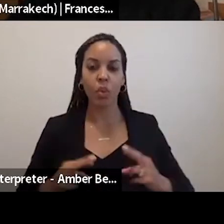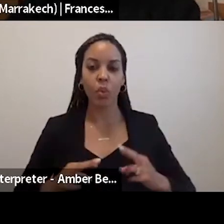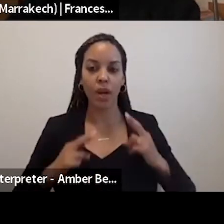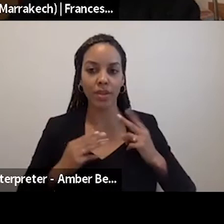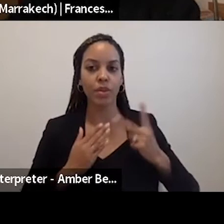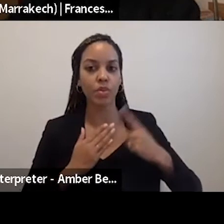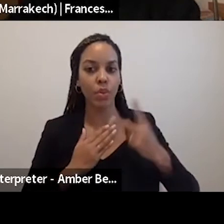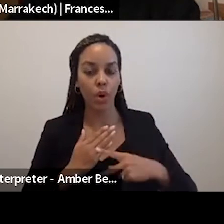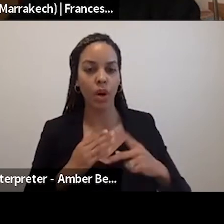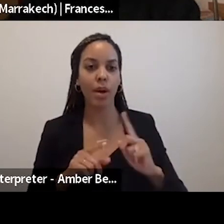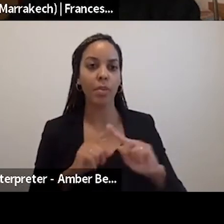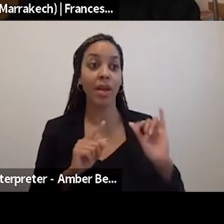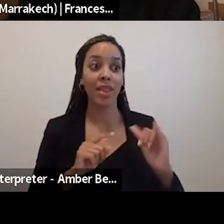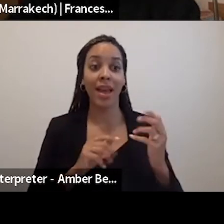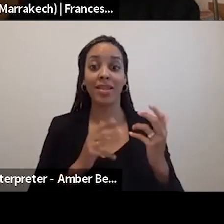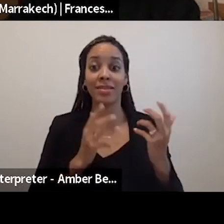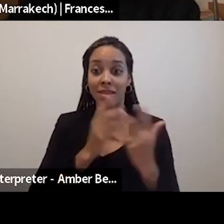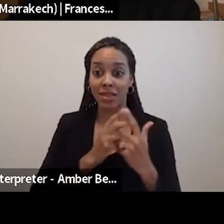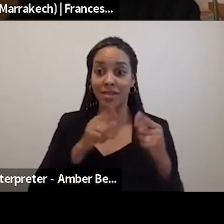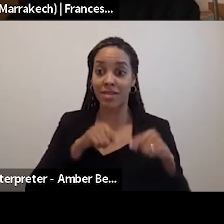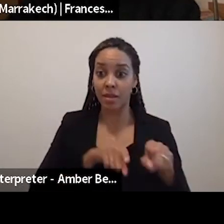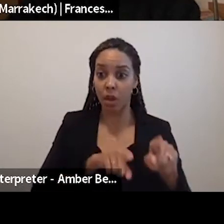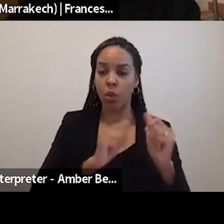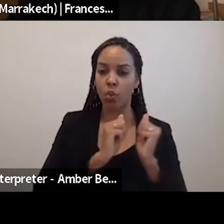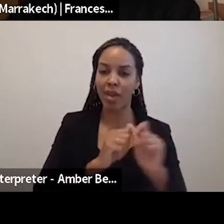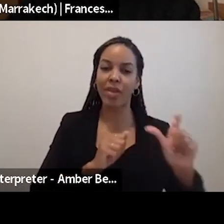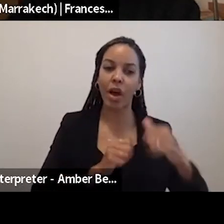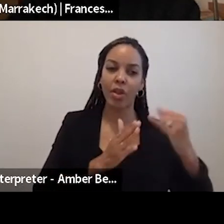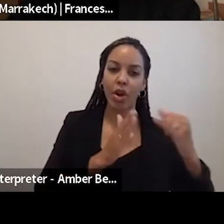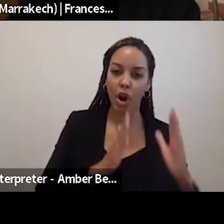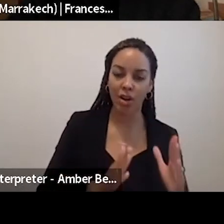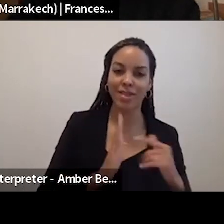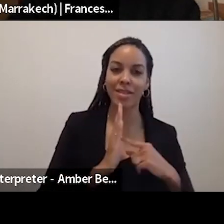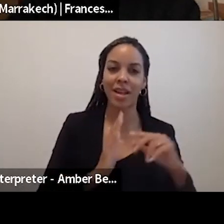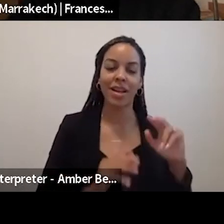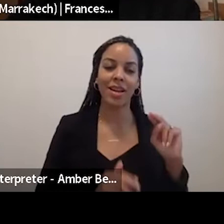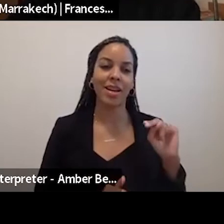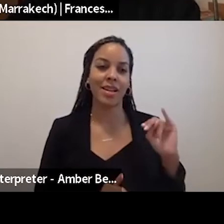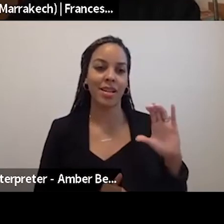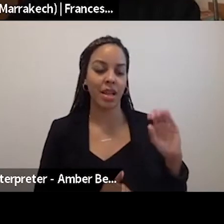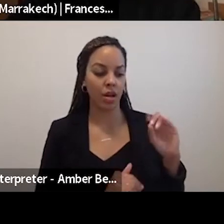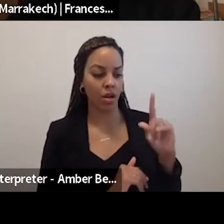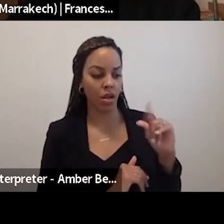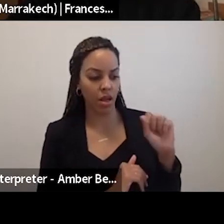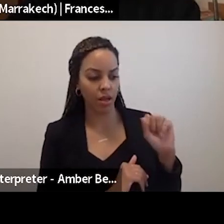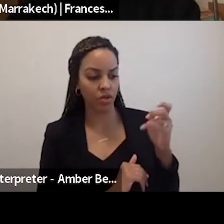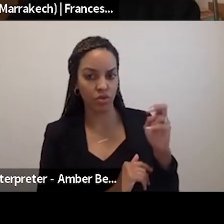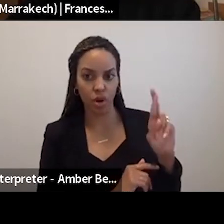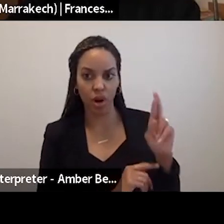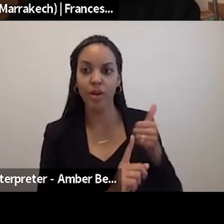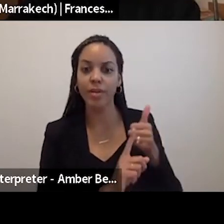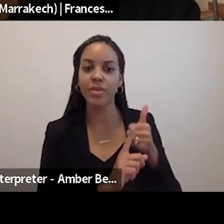tandem with other artists that are like Nicholas Jad is now curating. He has a